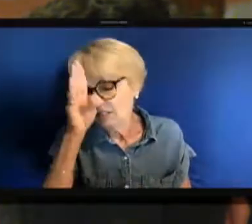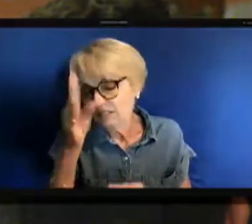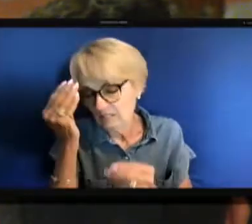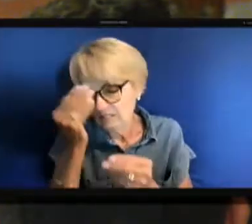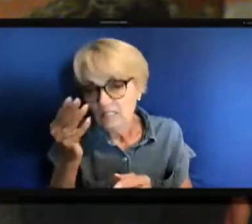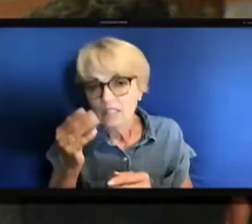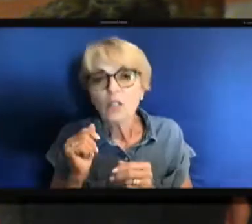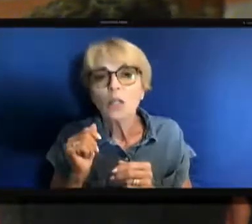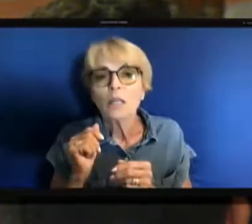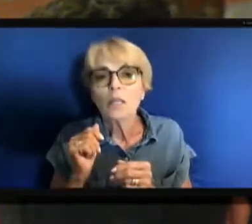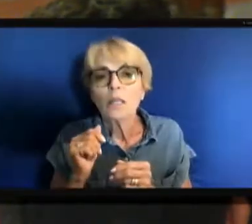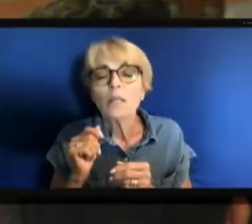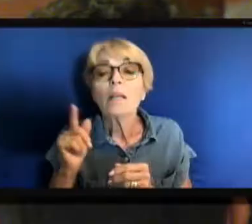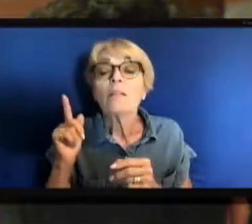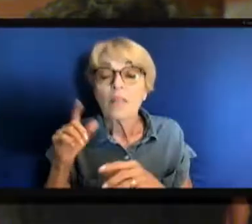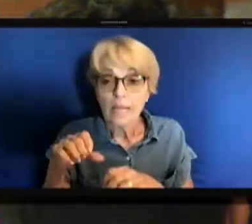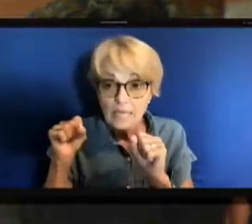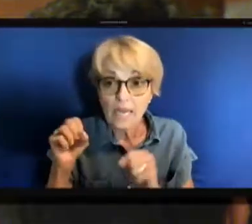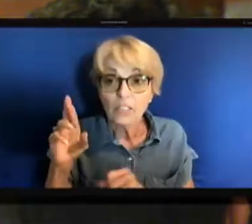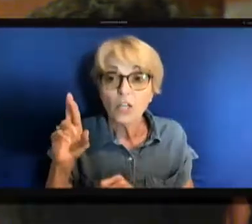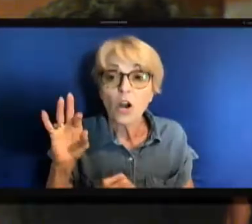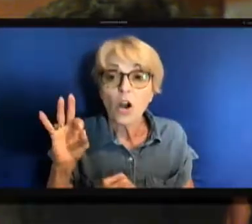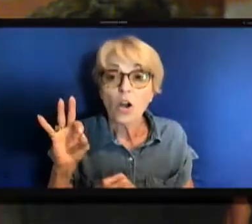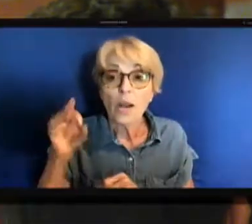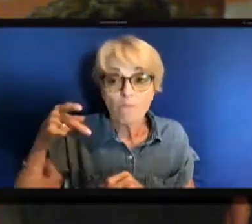conducted an RFP seeking